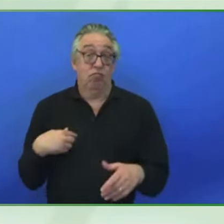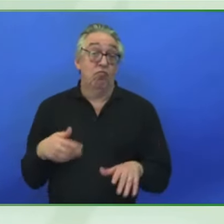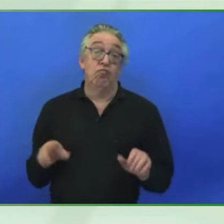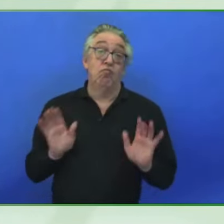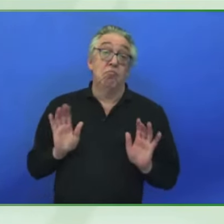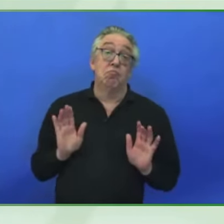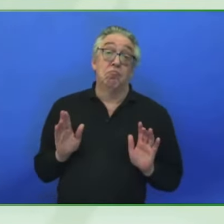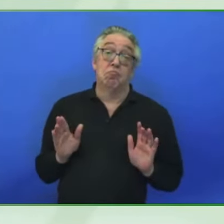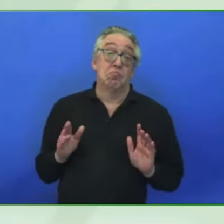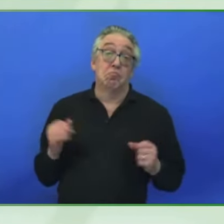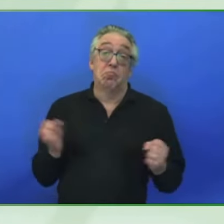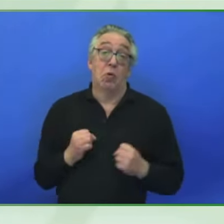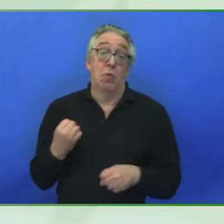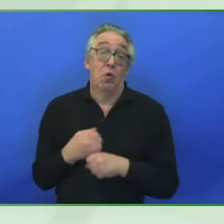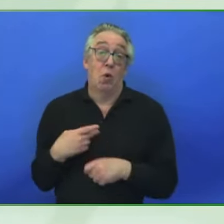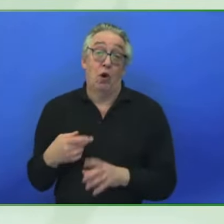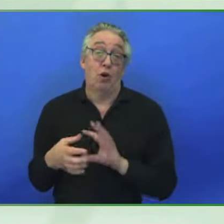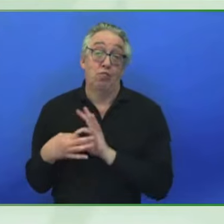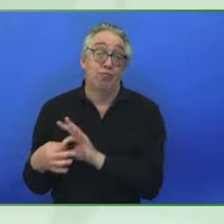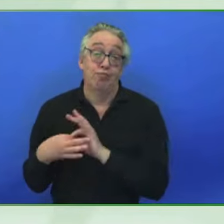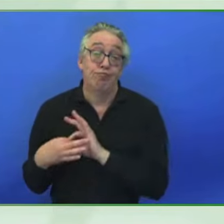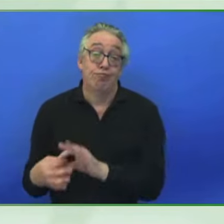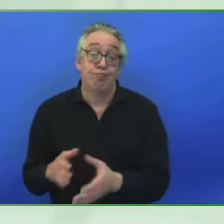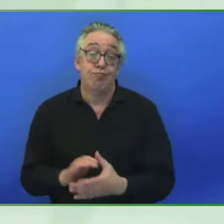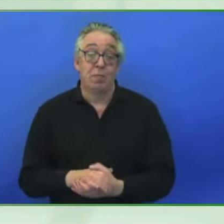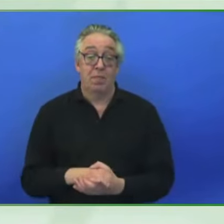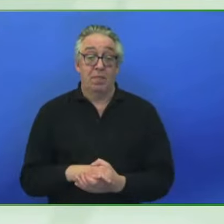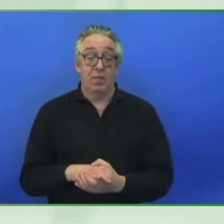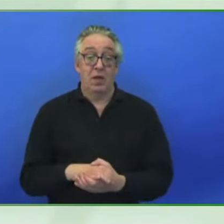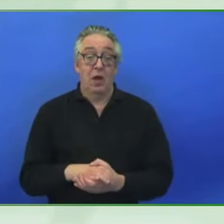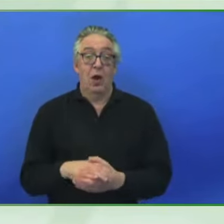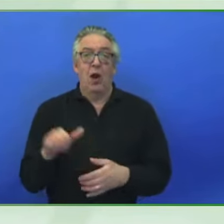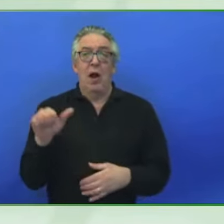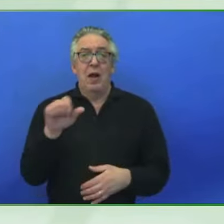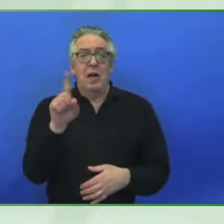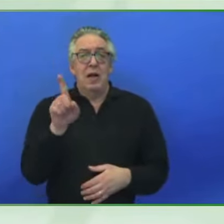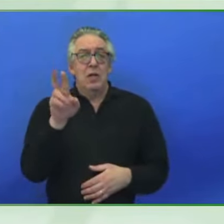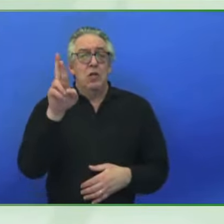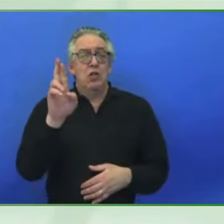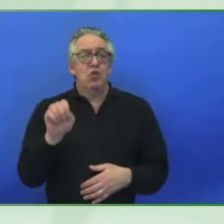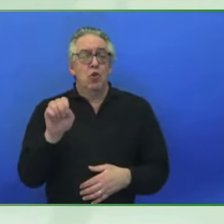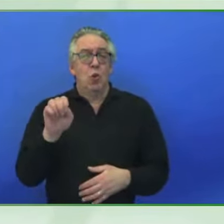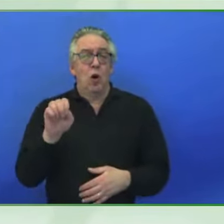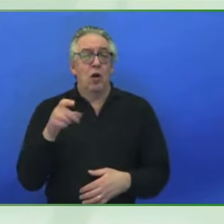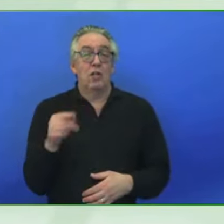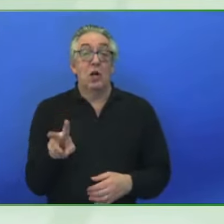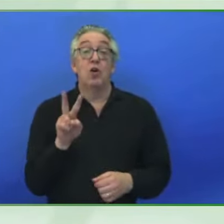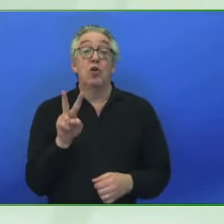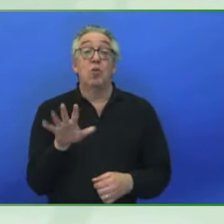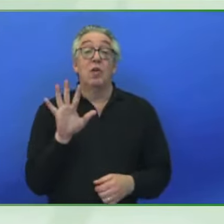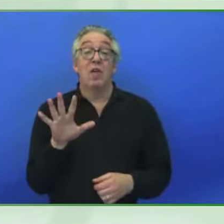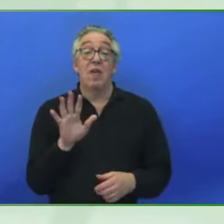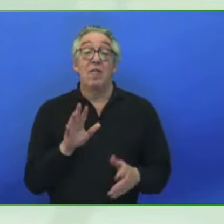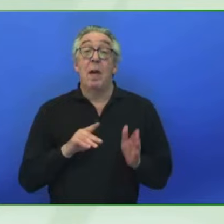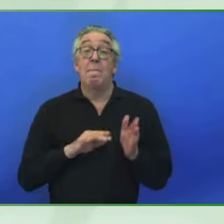to wrap up, Azure credits are cloud credits. It's a $25 million 5-year program, working on various